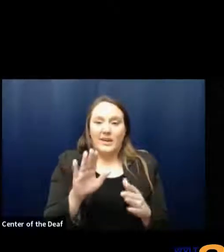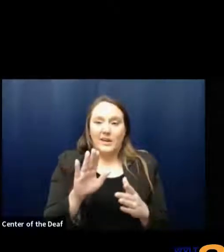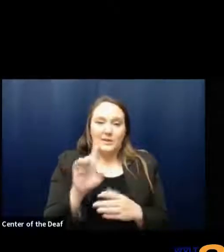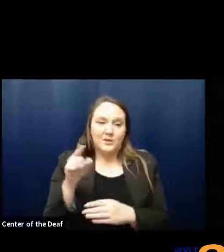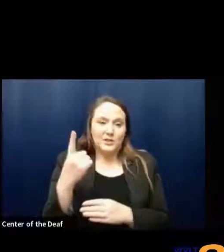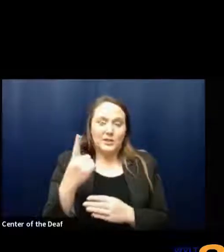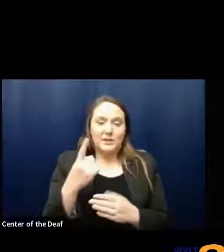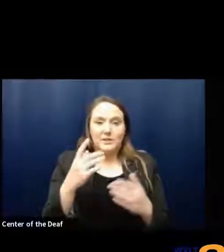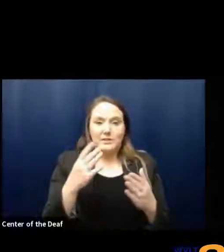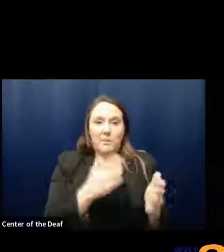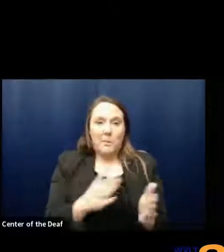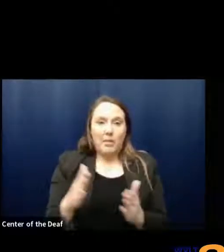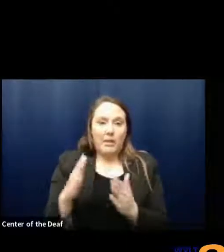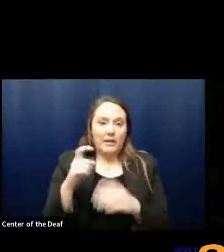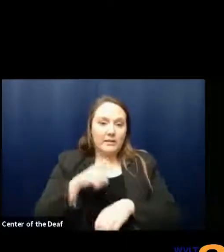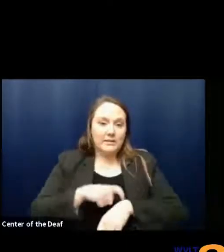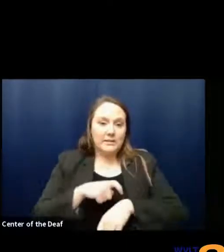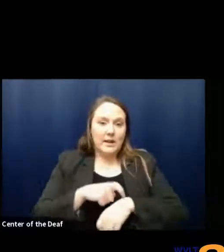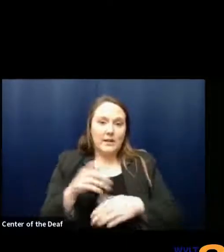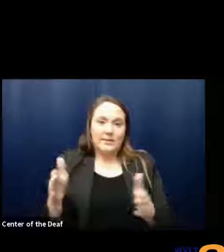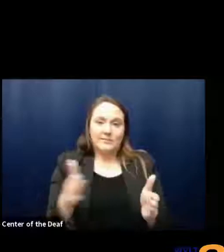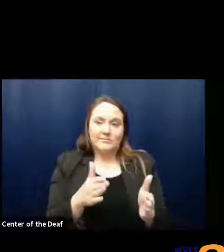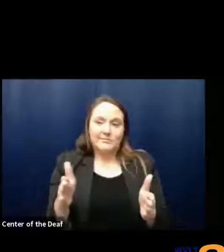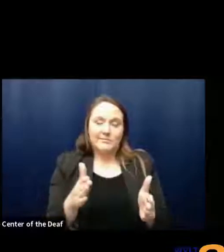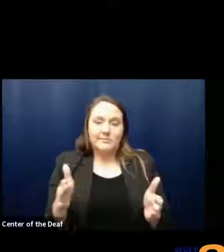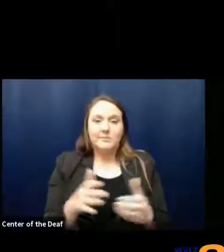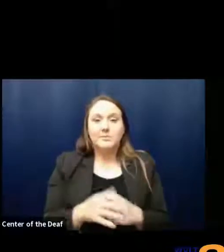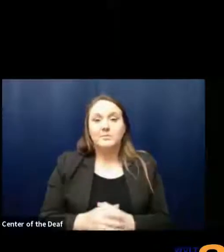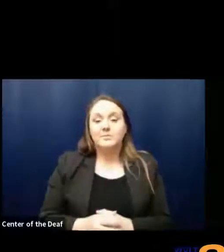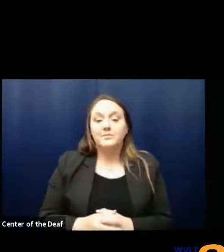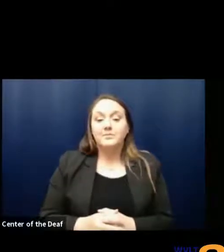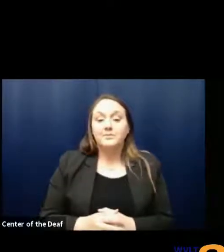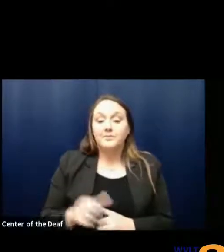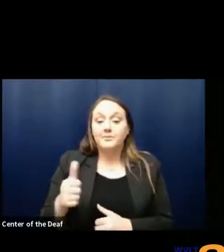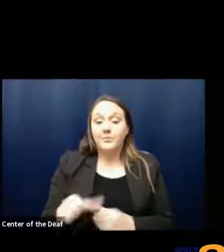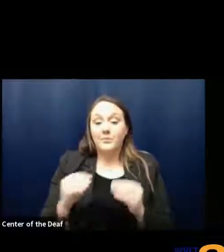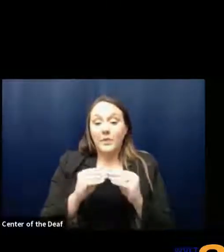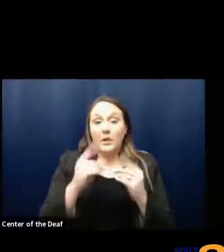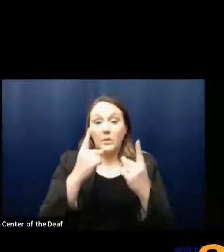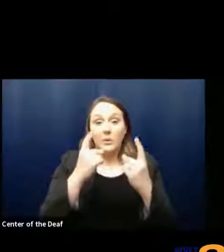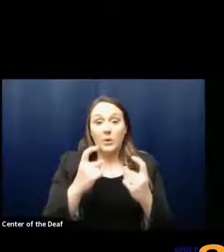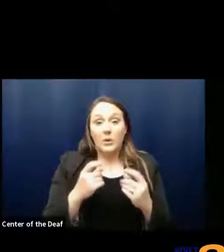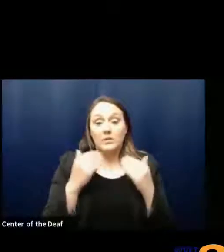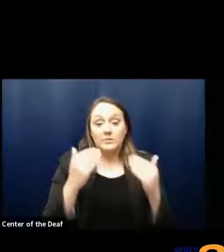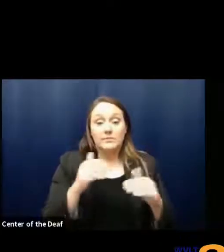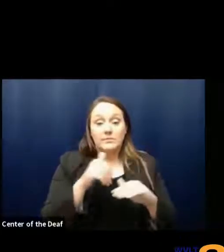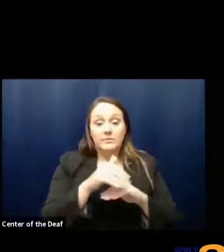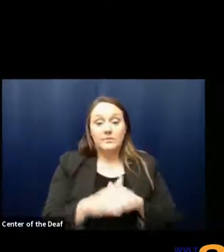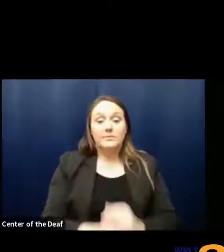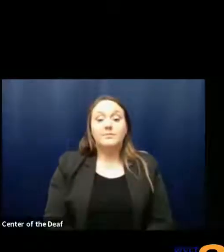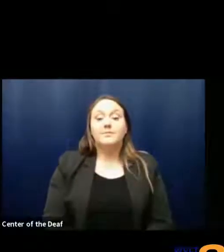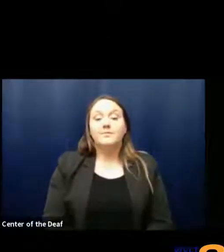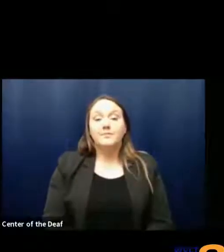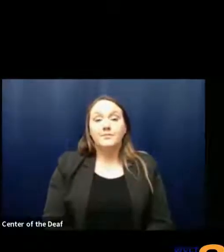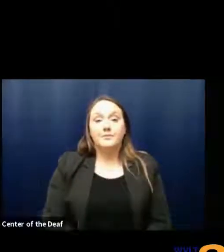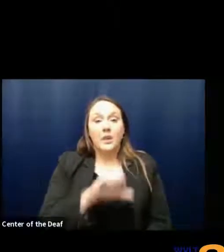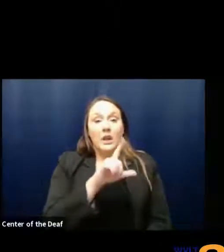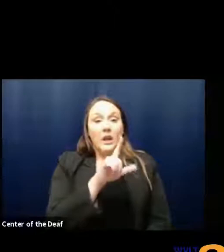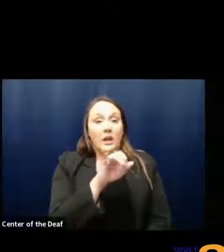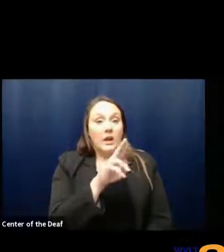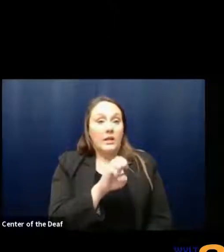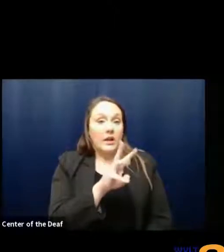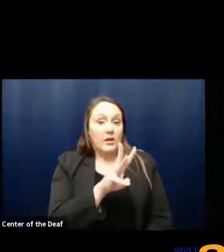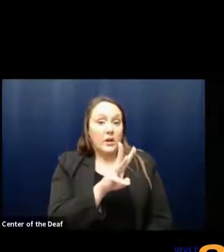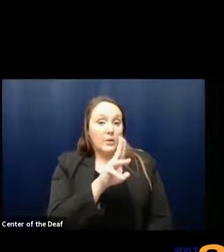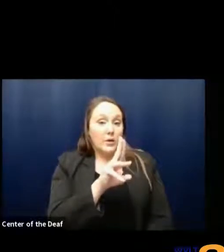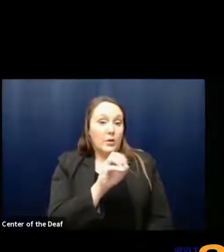discussed publicly already. Any further questions, please go ahead and submit them. From Claire with